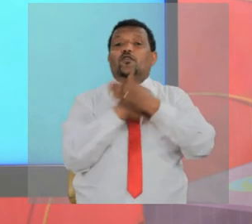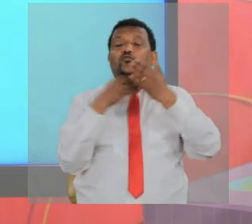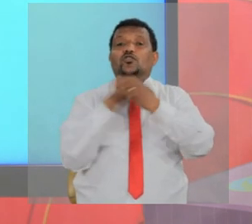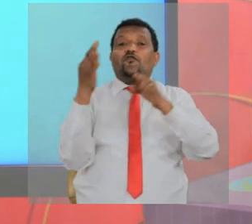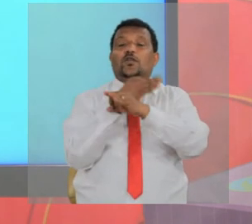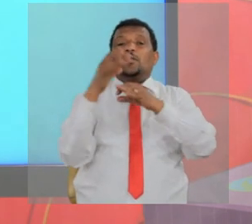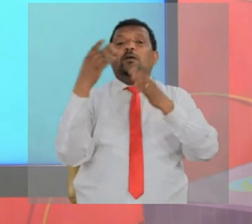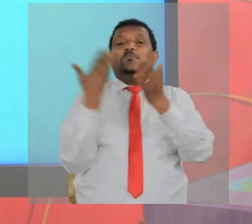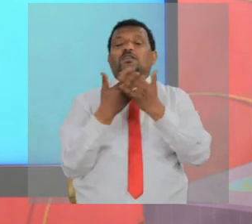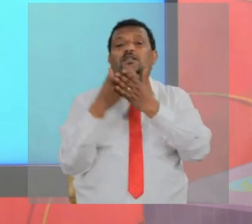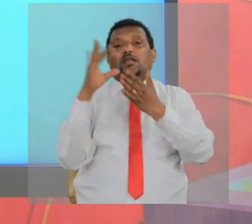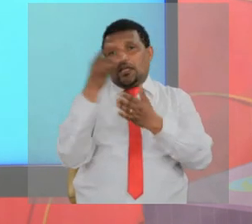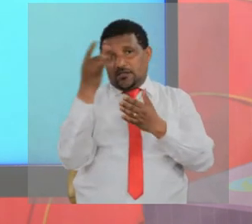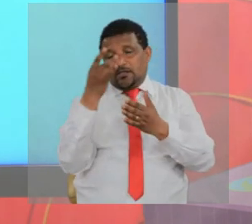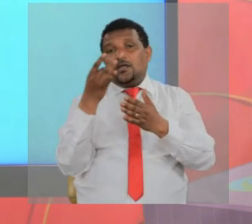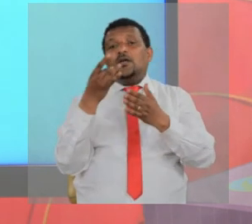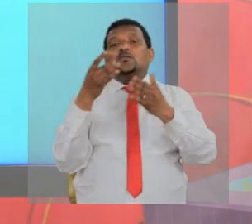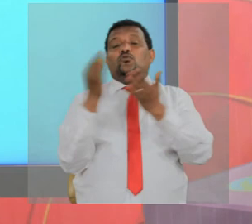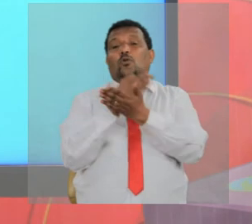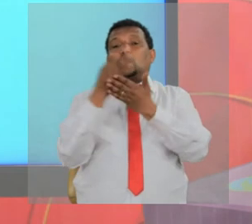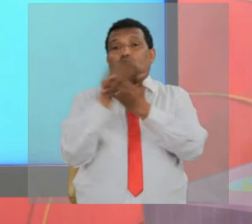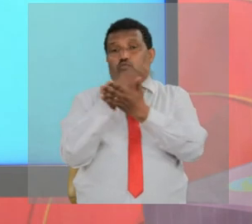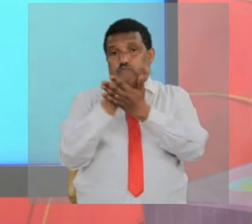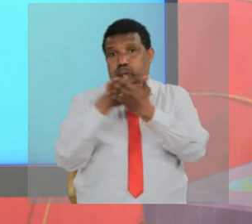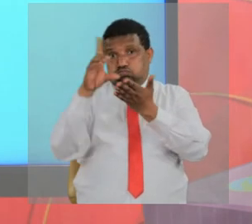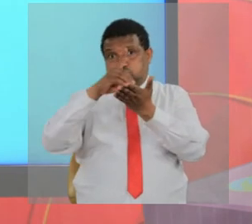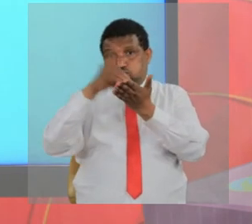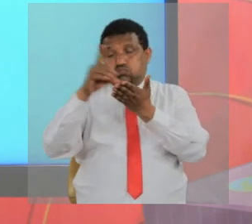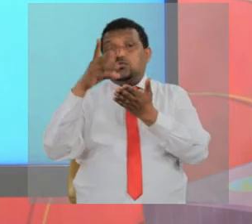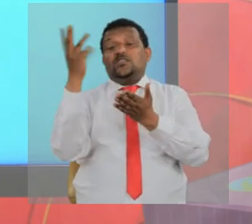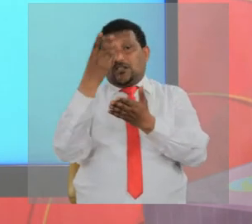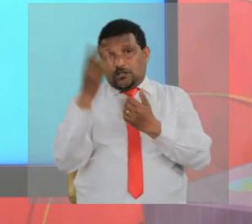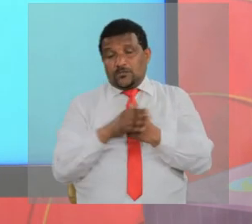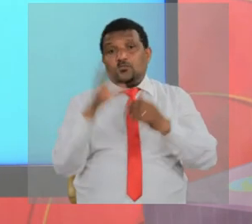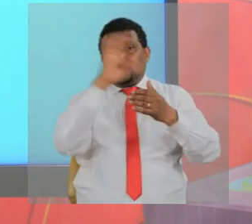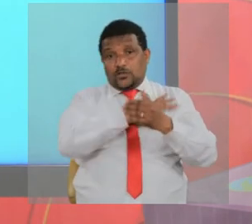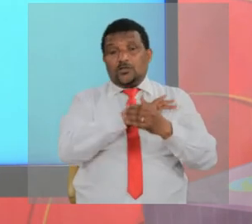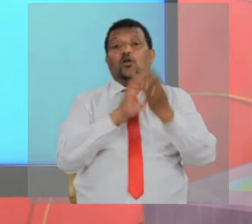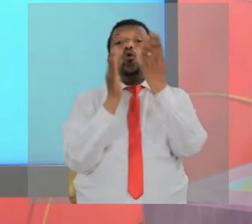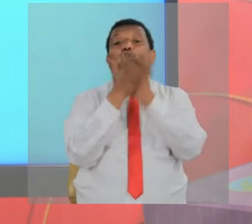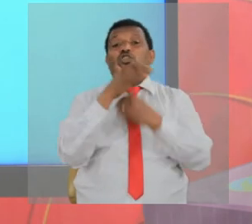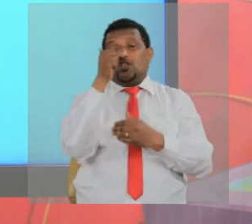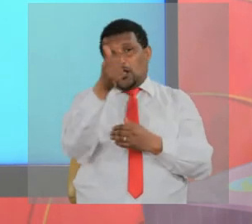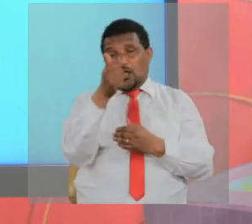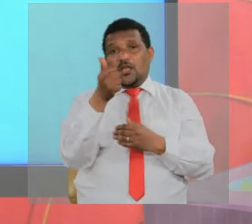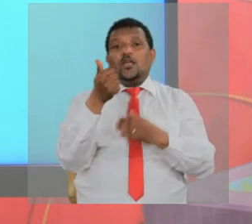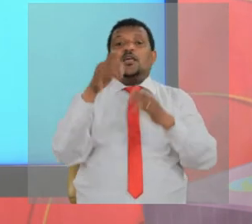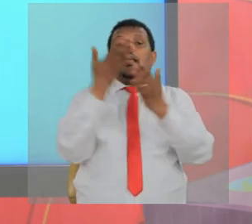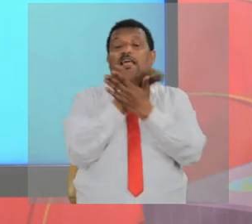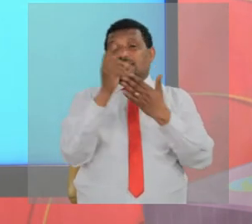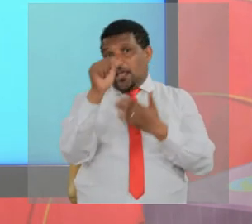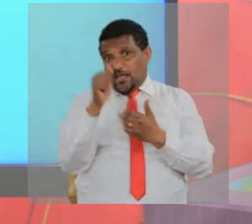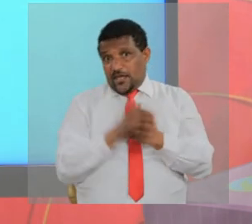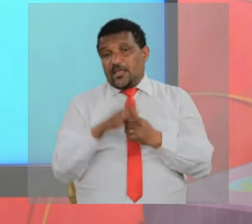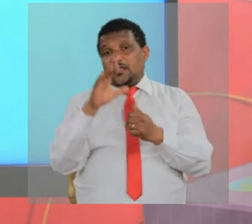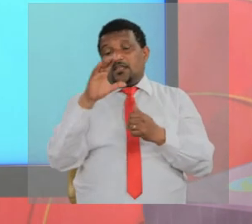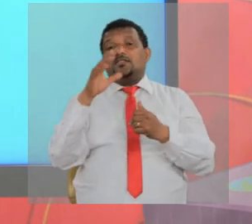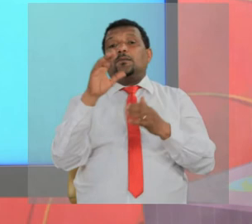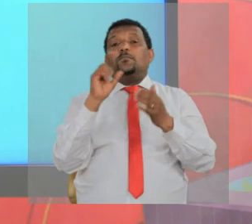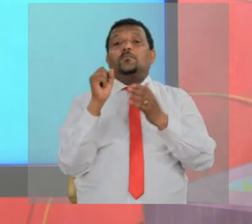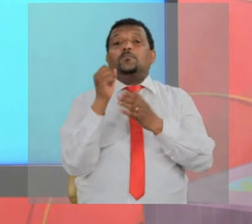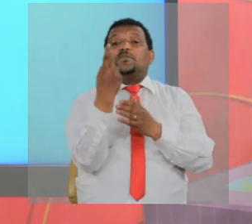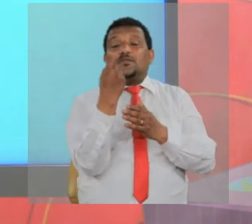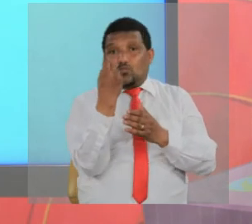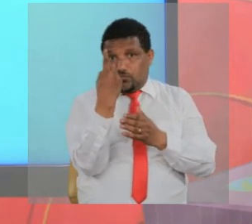total cost of production is BR 6, in this case, the profit of condition A or case A is